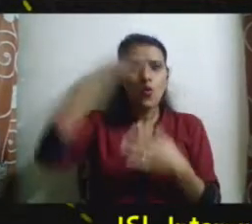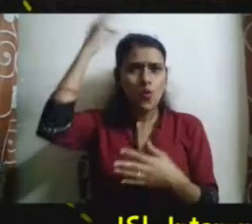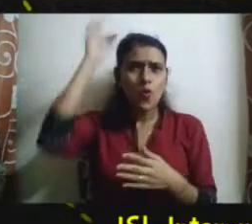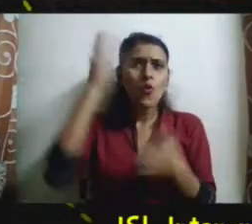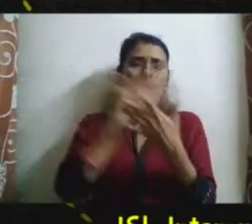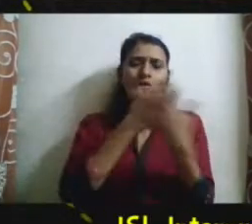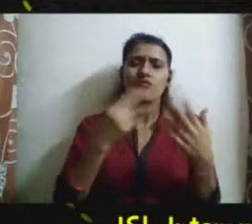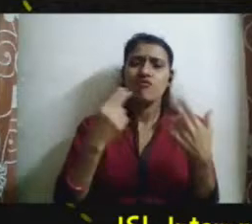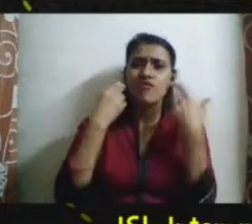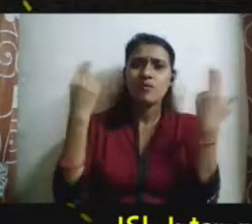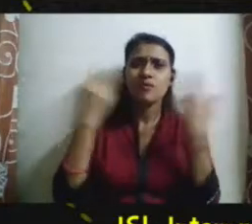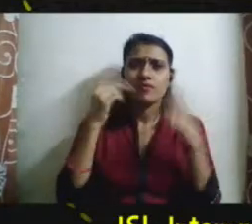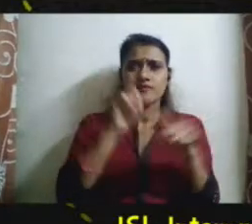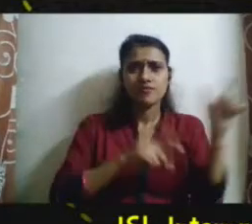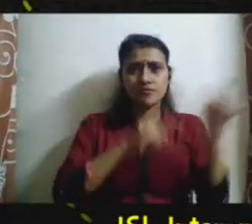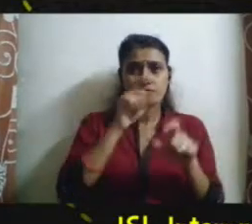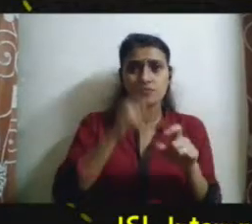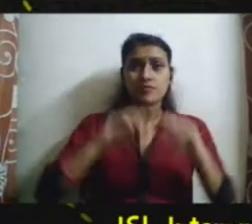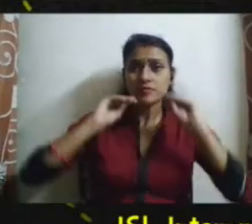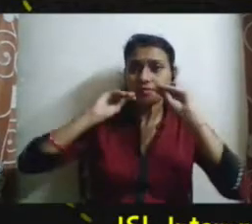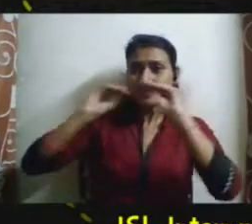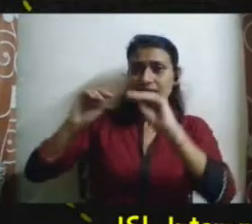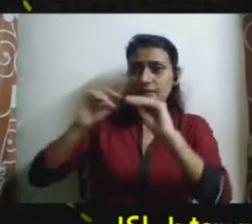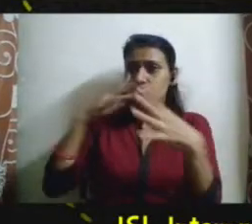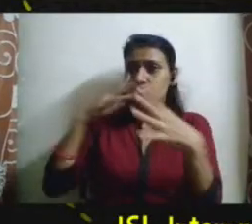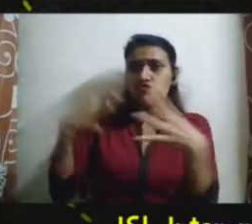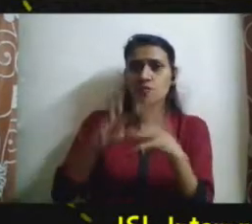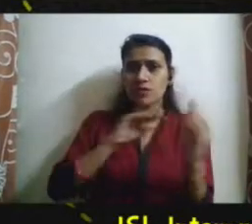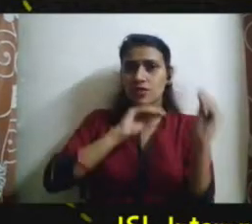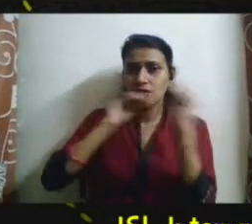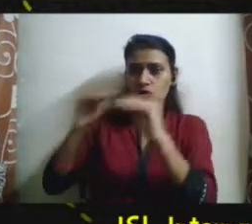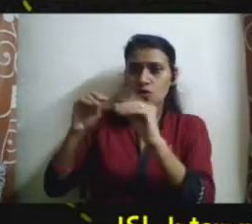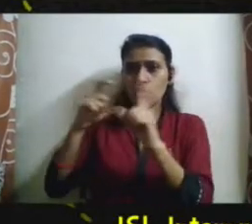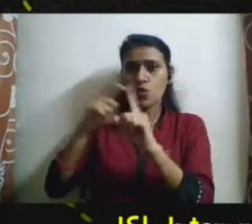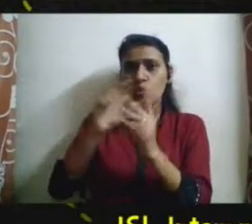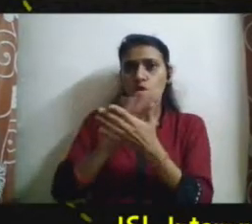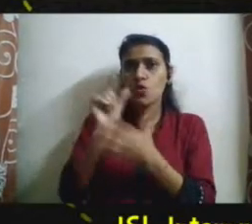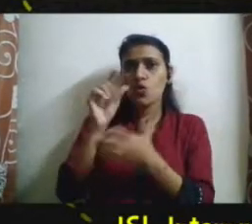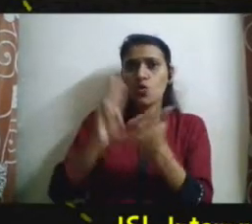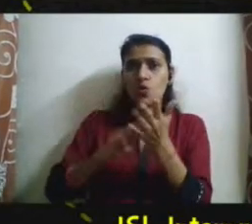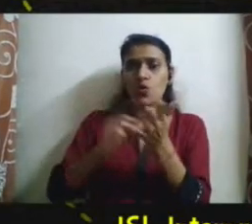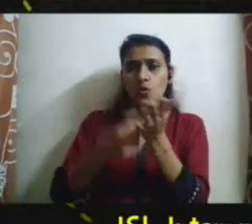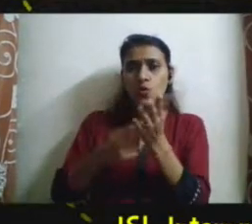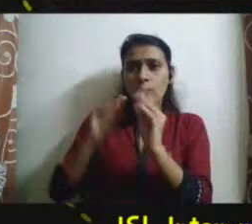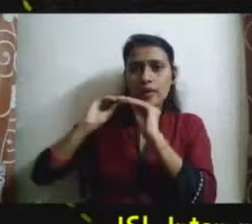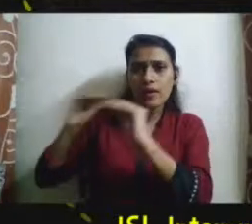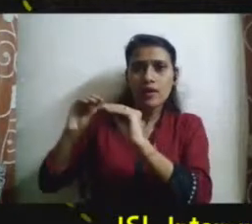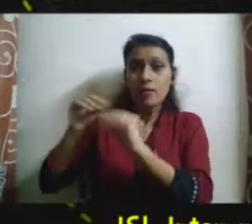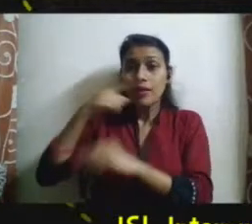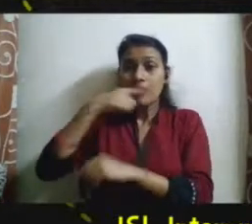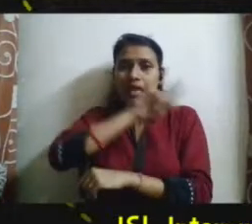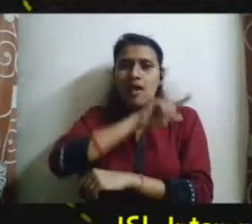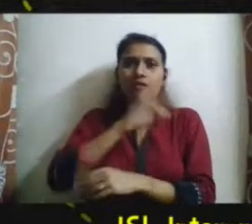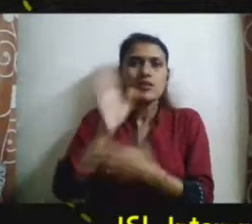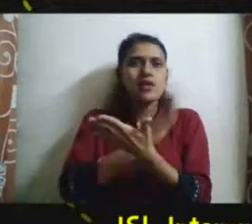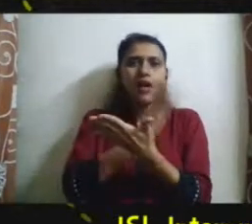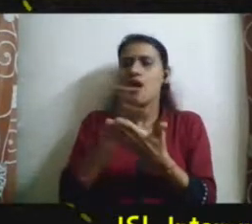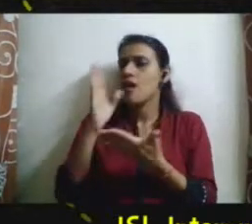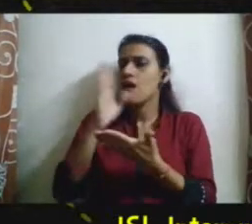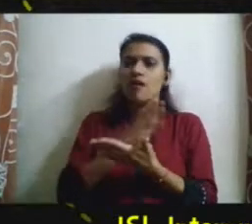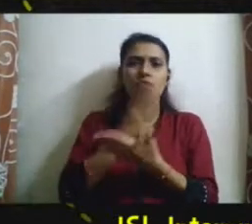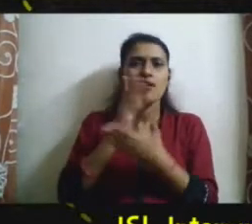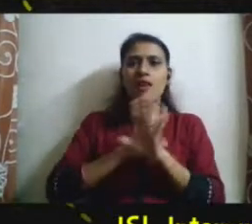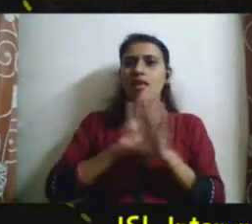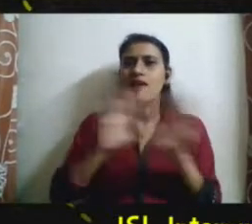music, would teach women Tumri, but would never sing it themselves because it was